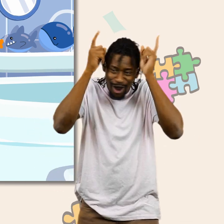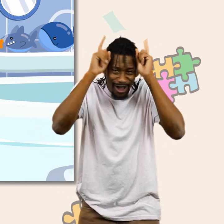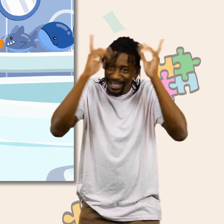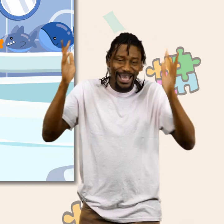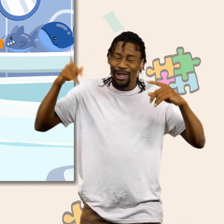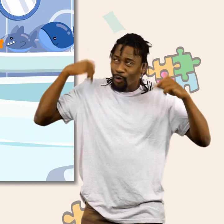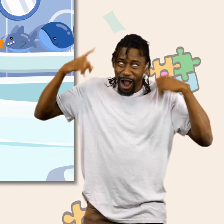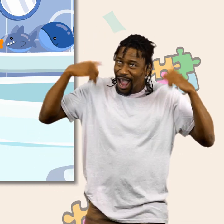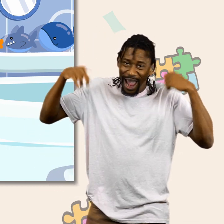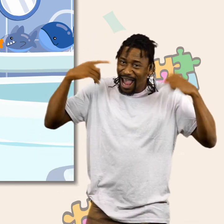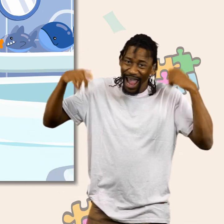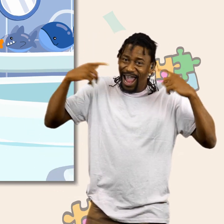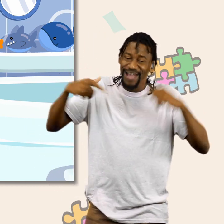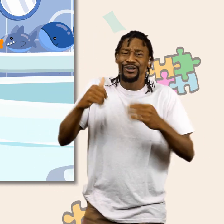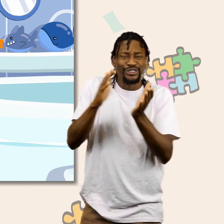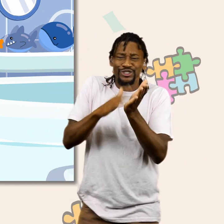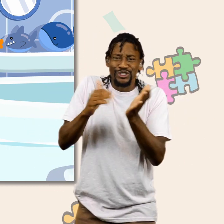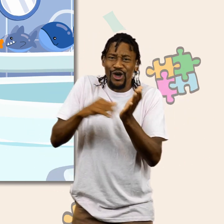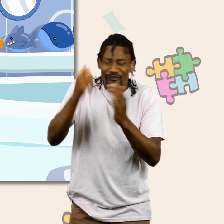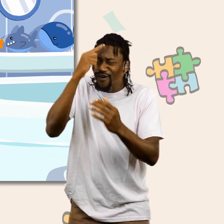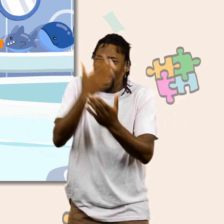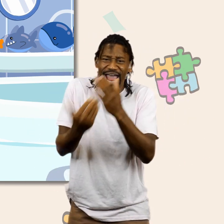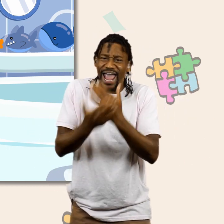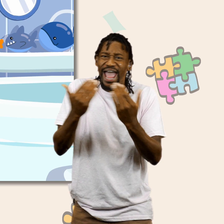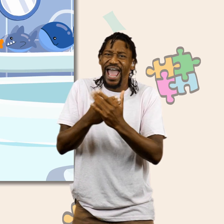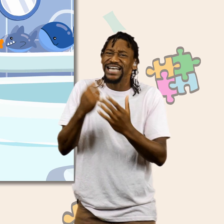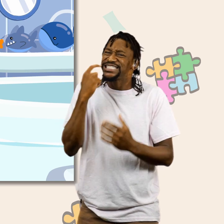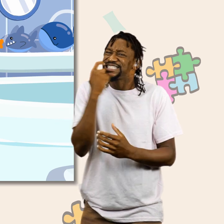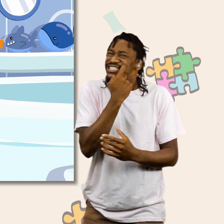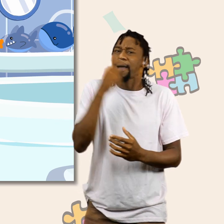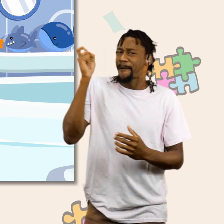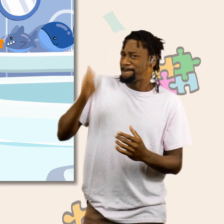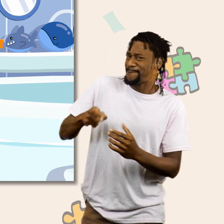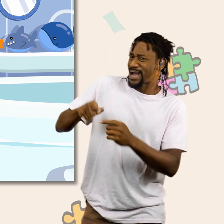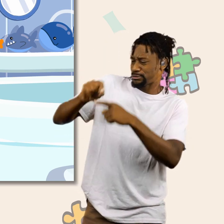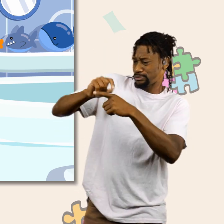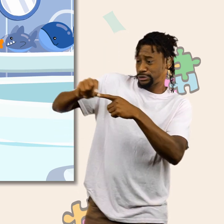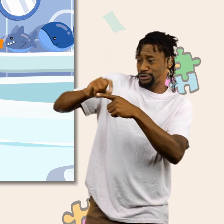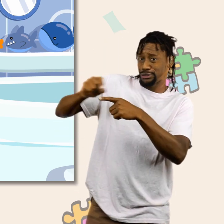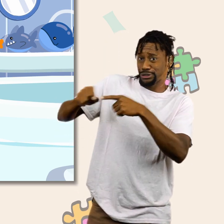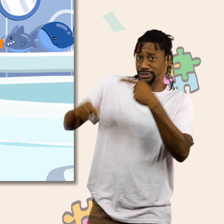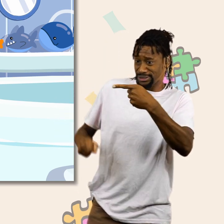Groovy, what a crazy idea. Soap is for hands. Teeth are washed with toothpaste.